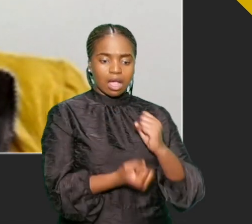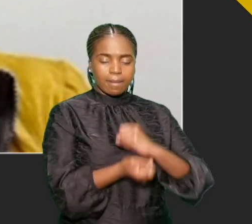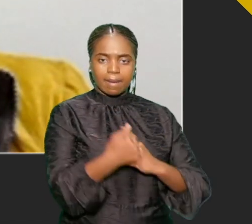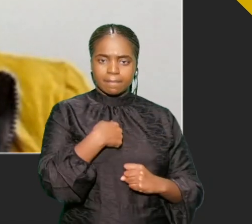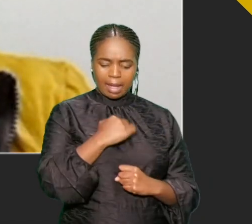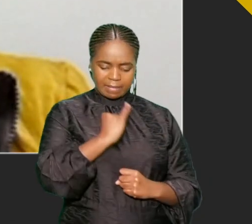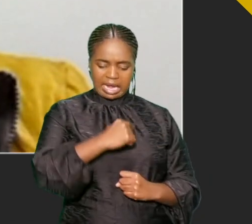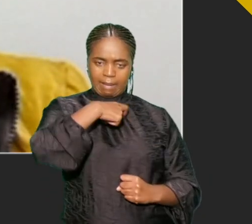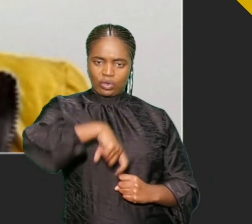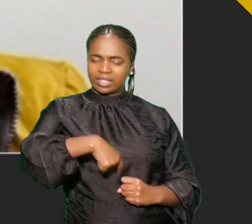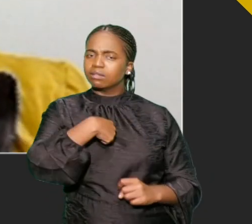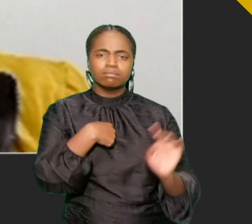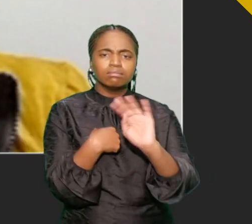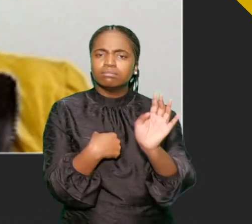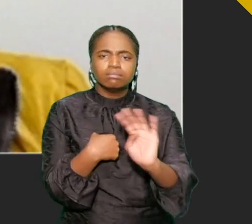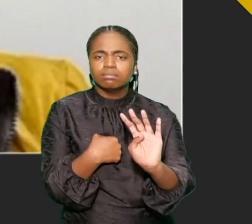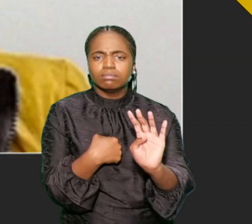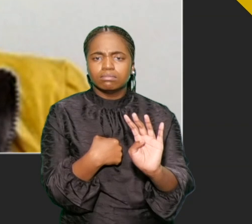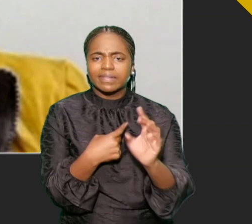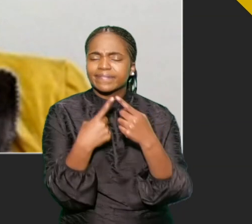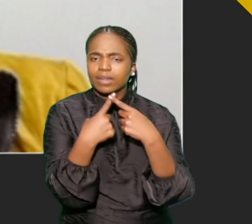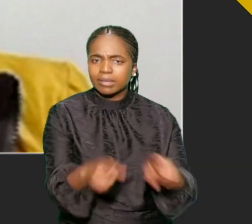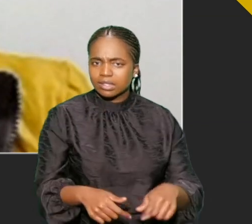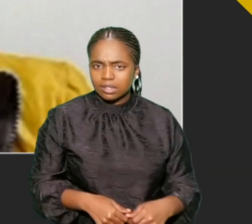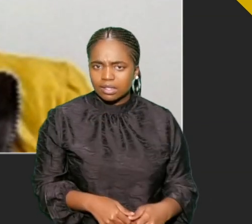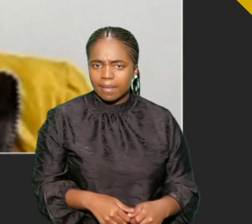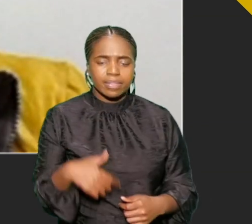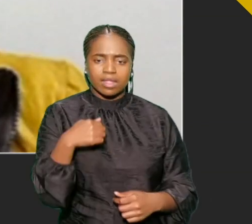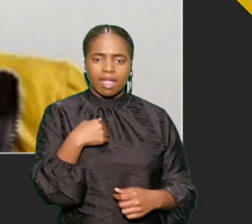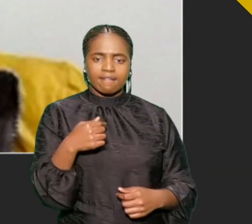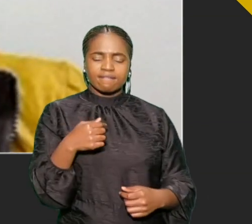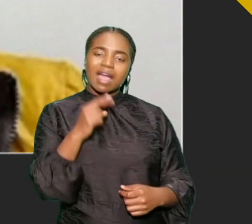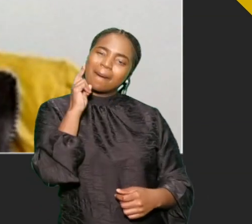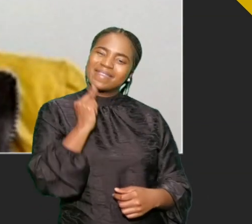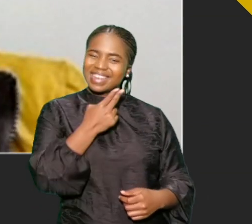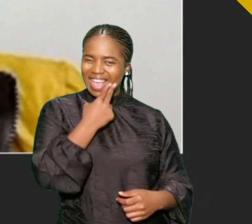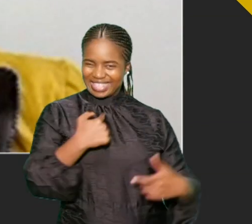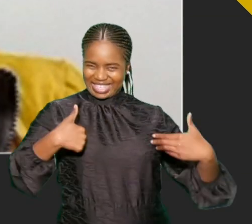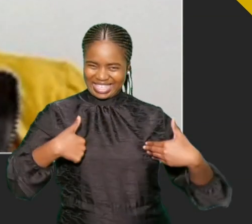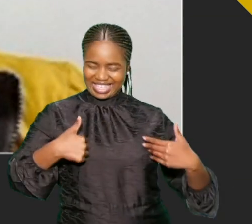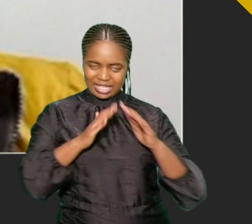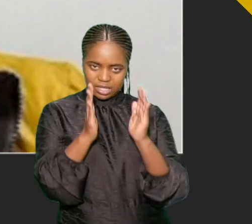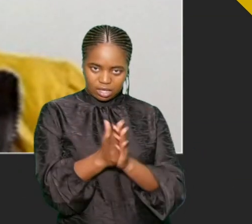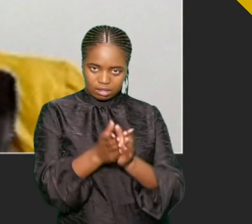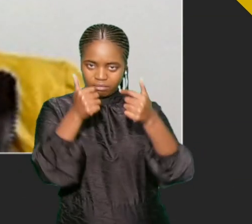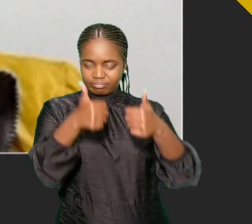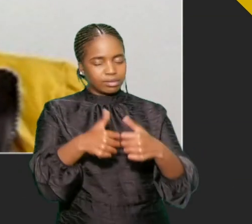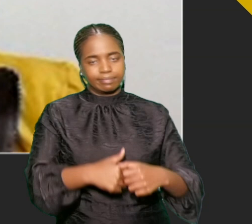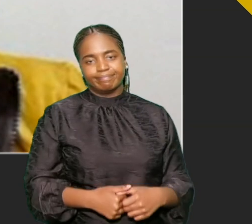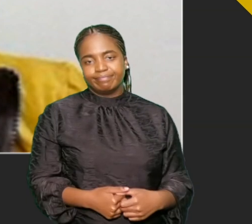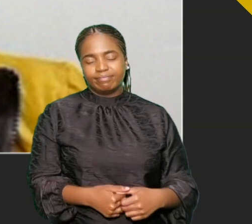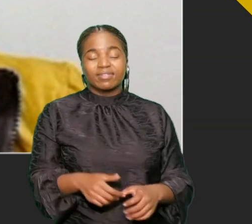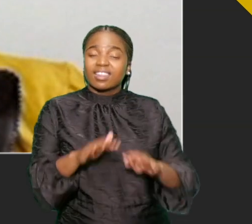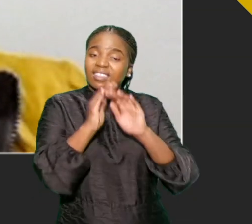the world, at some point something bad you, do not think that if you are nice, life will always be nice. But if we are in a world